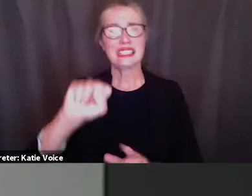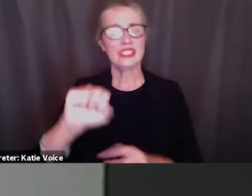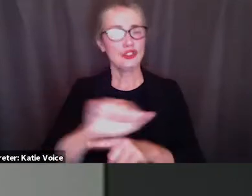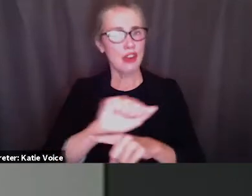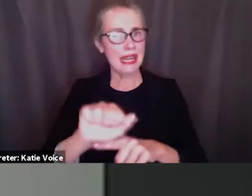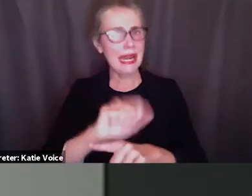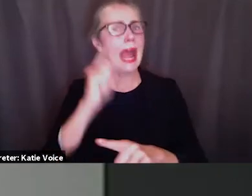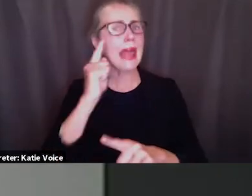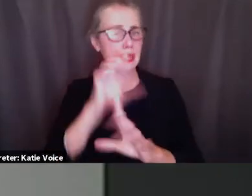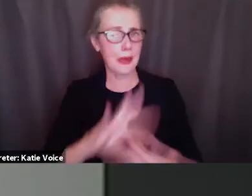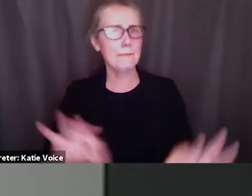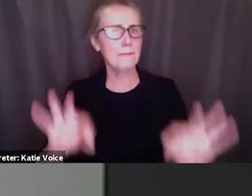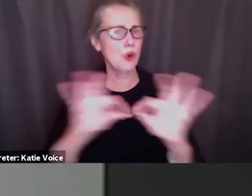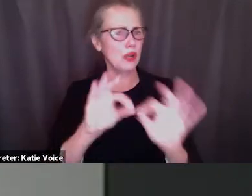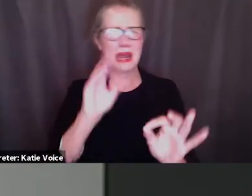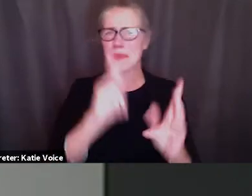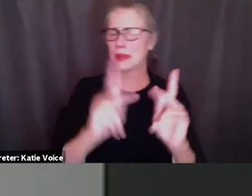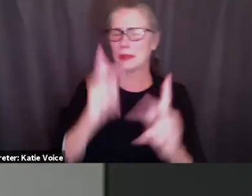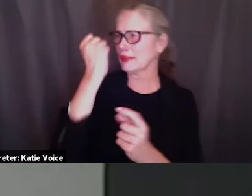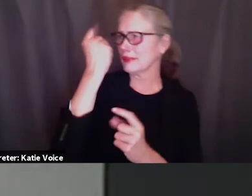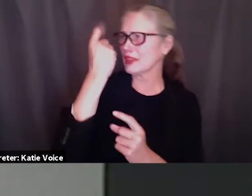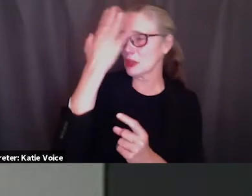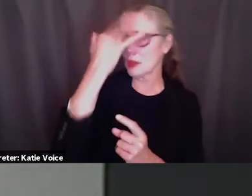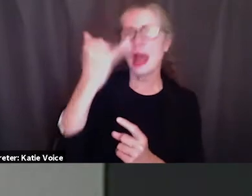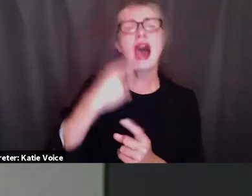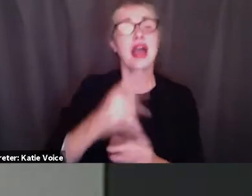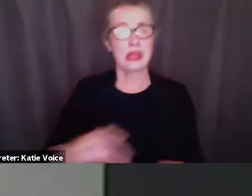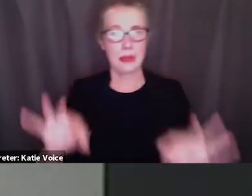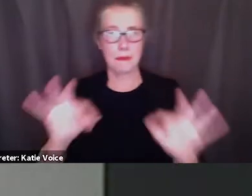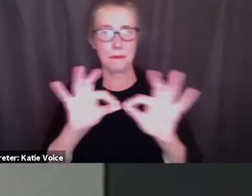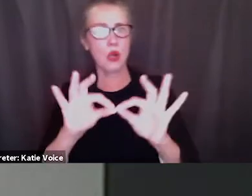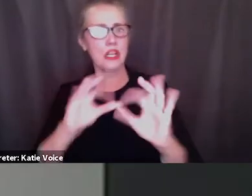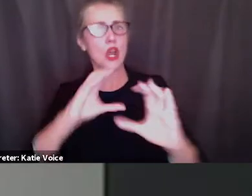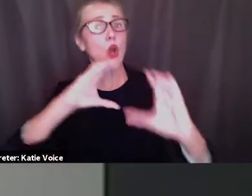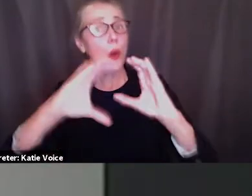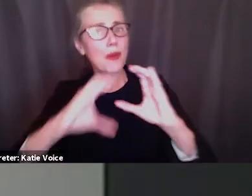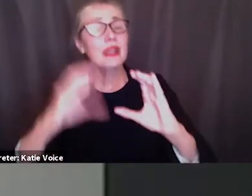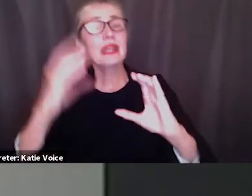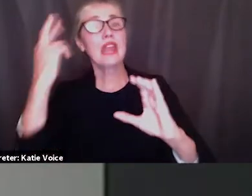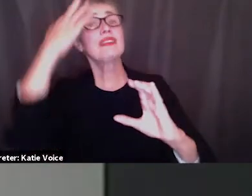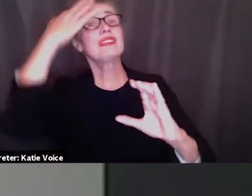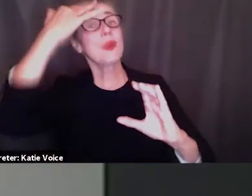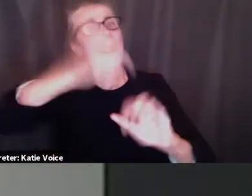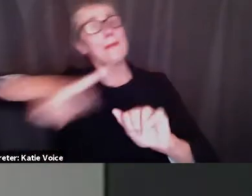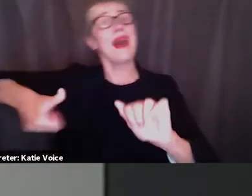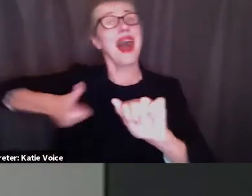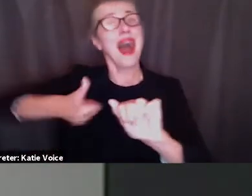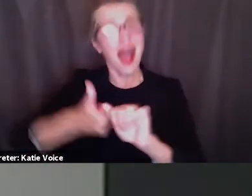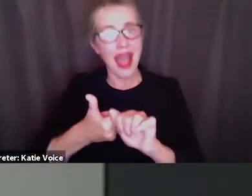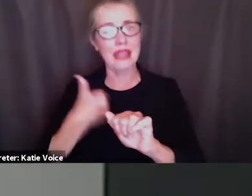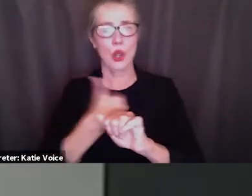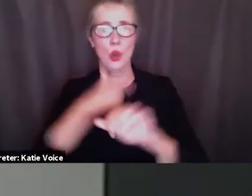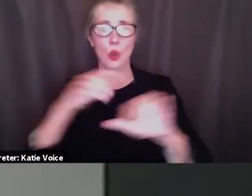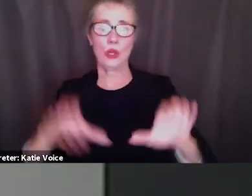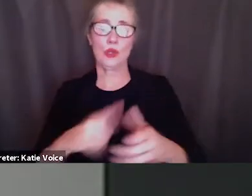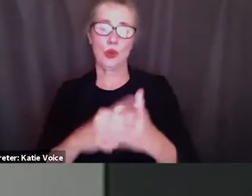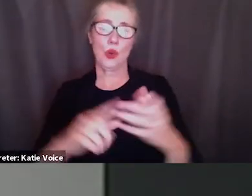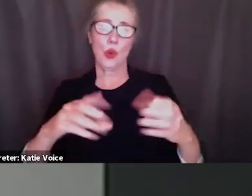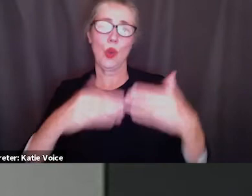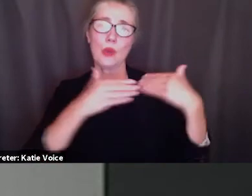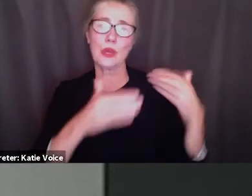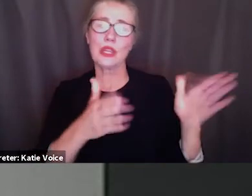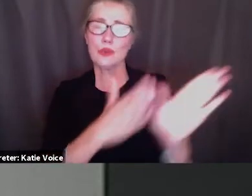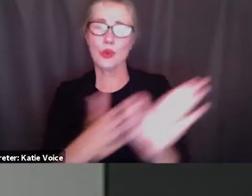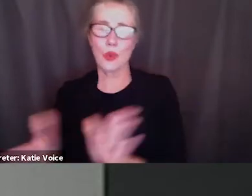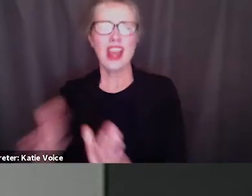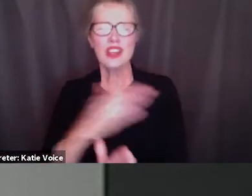moving forward is communicating the reasons why we are doing what we are doing, and just having them know that it's coming from a good